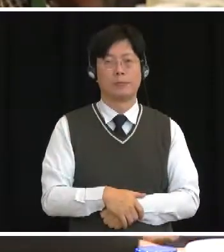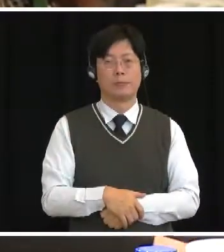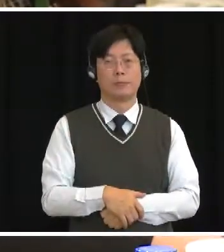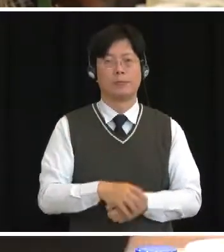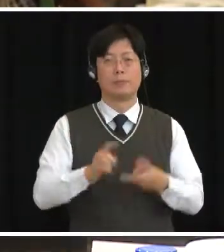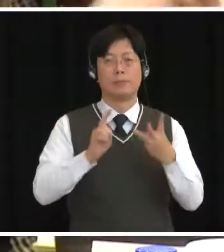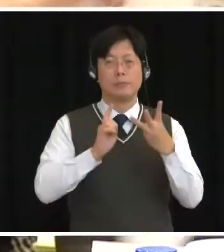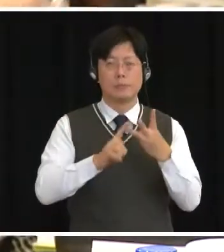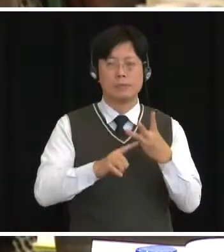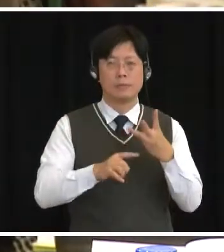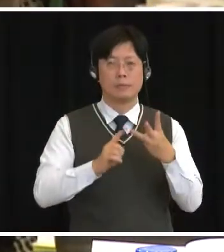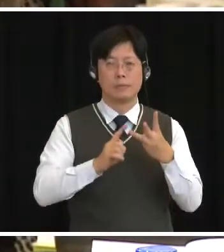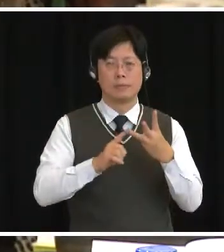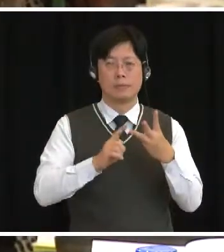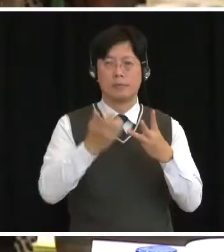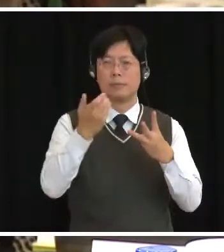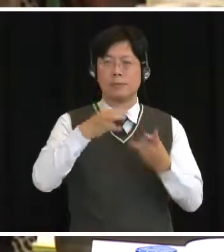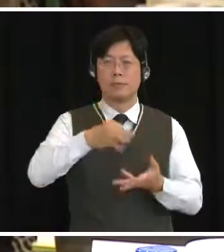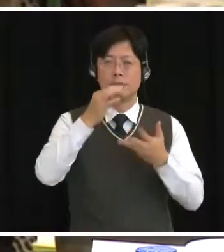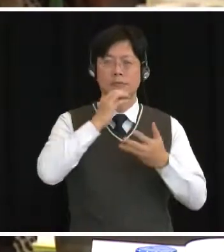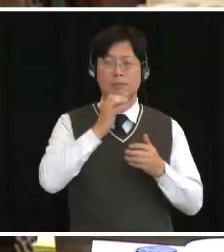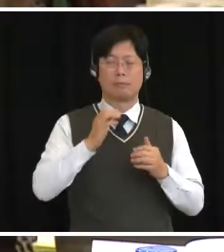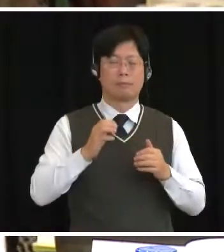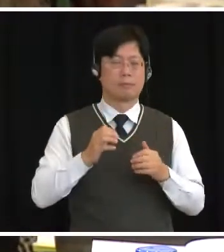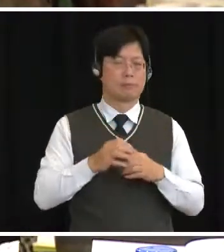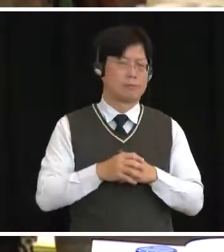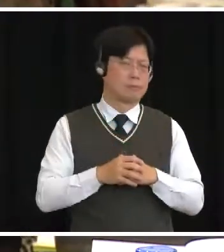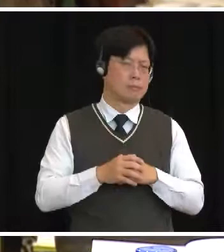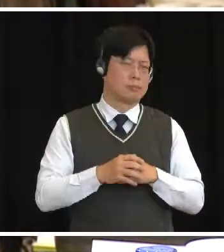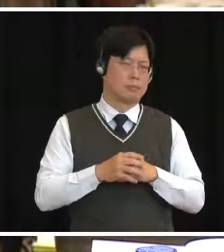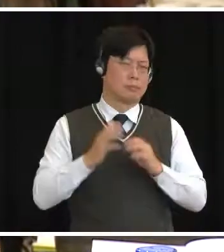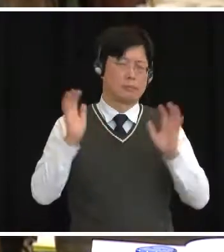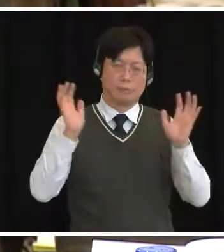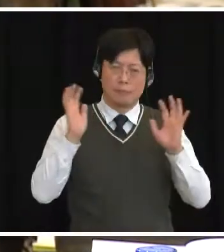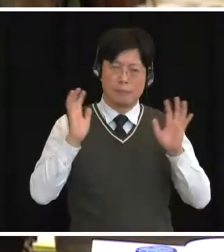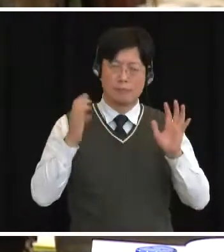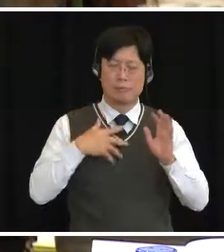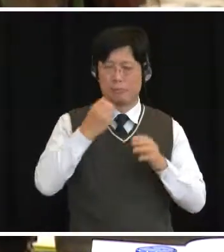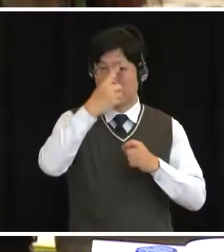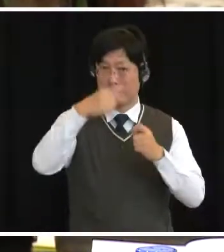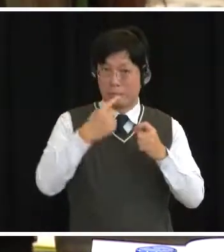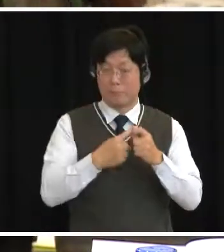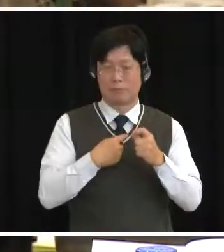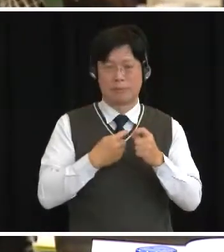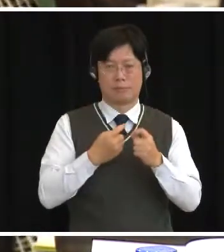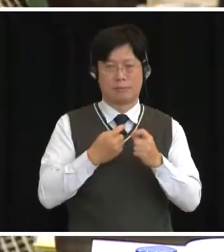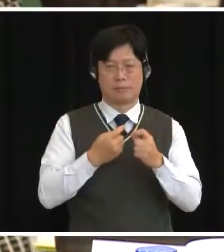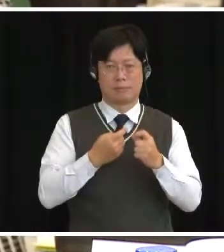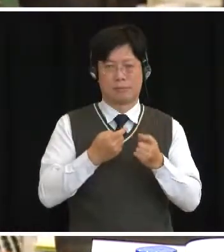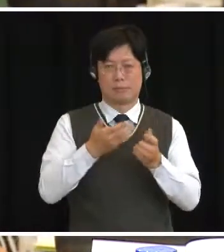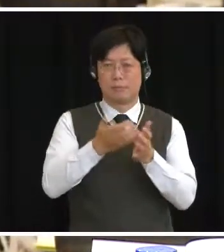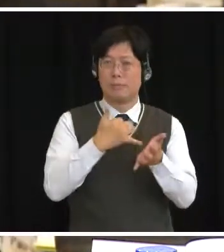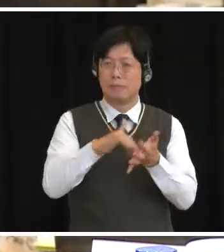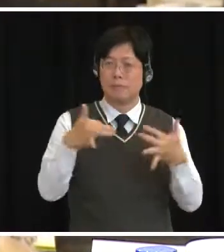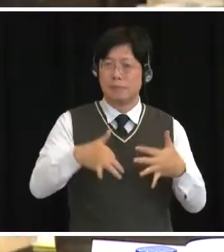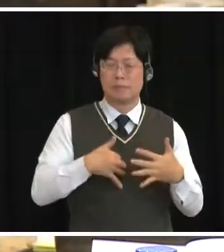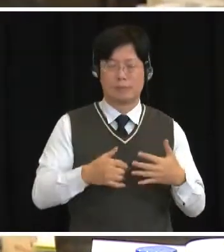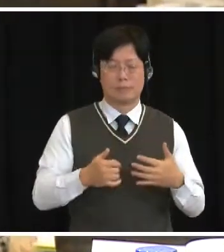MOHW, there are both promotional teams for children's rights. As for